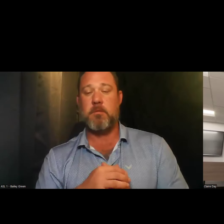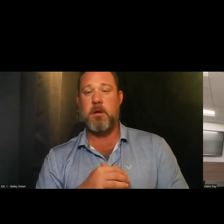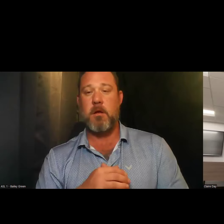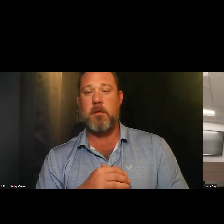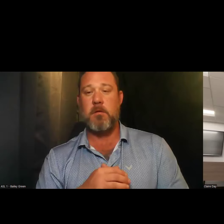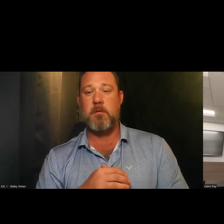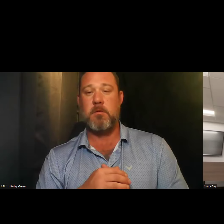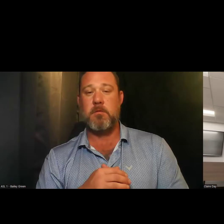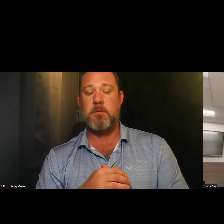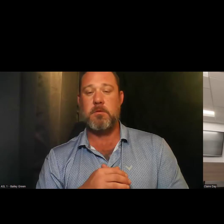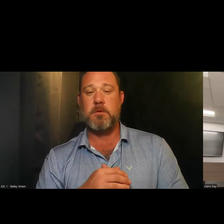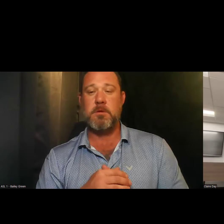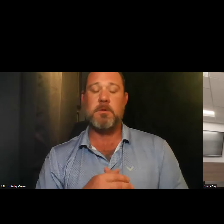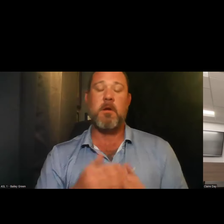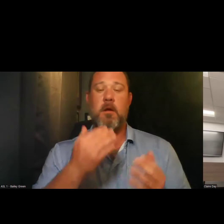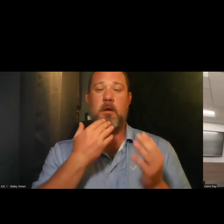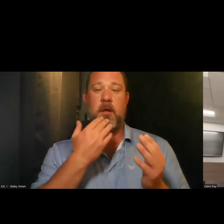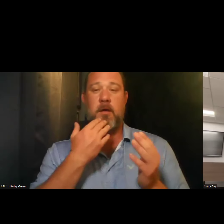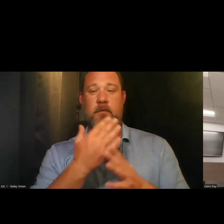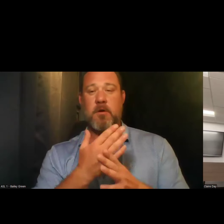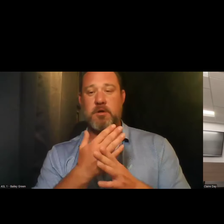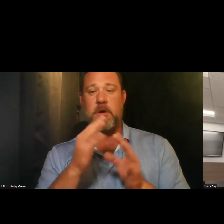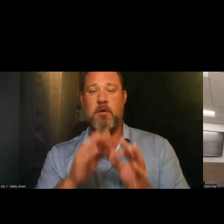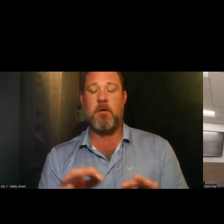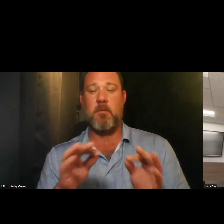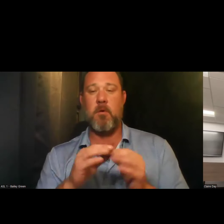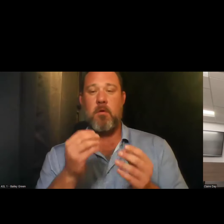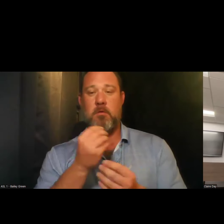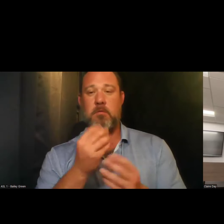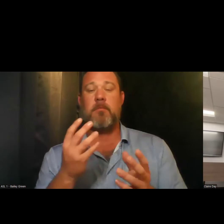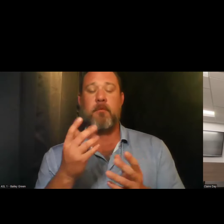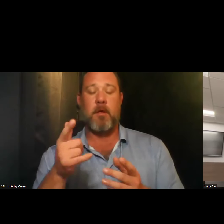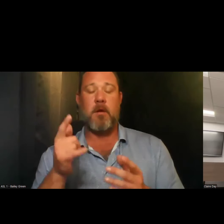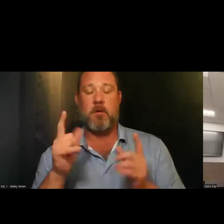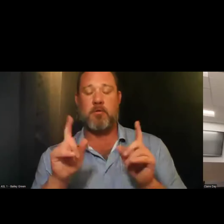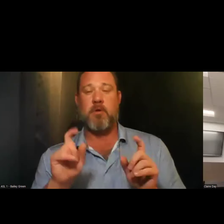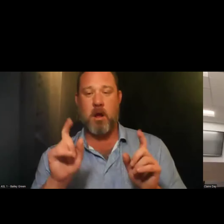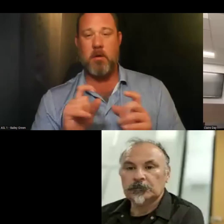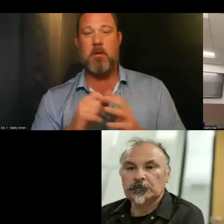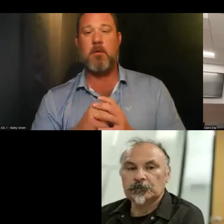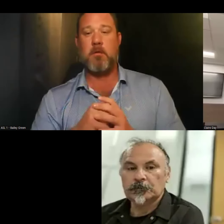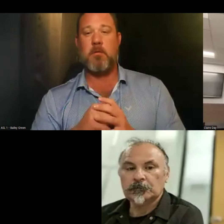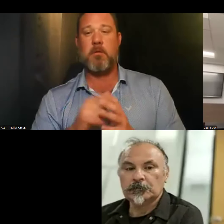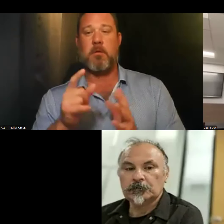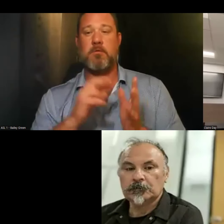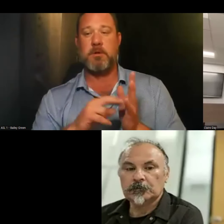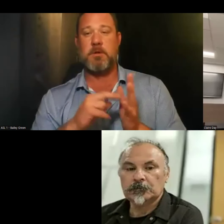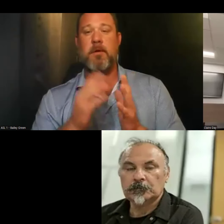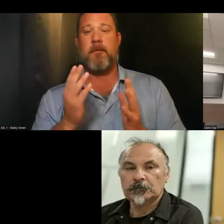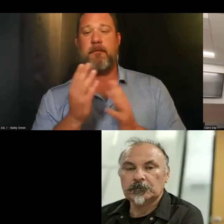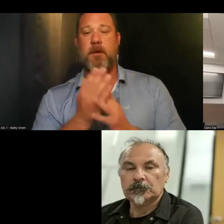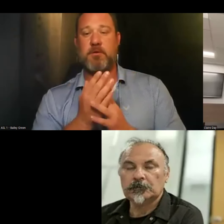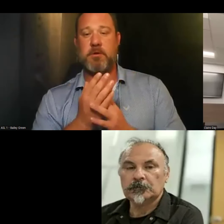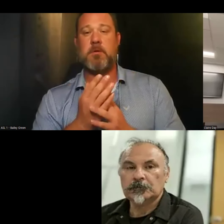Great. Thank you so much, Claire, for sharing such an important update for the U.S. Pointer trial. And this research reinforces interventions that